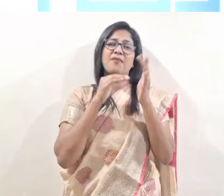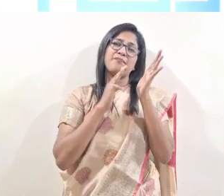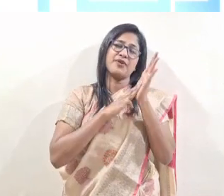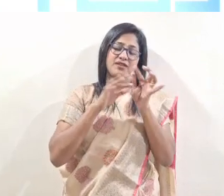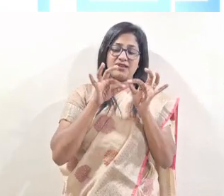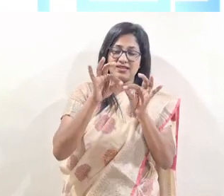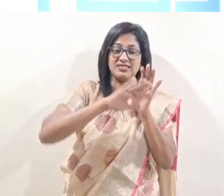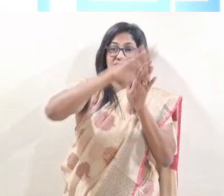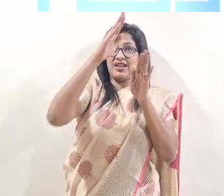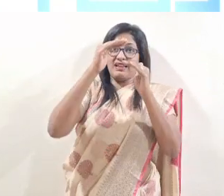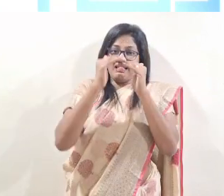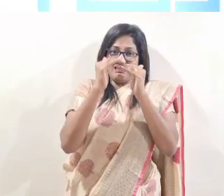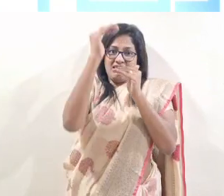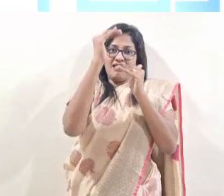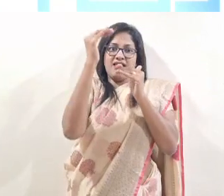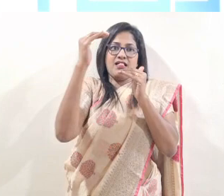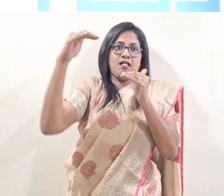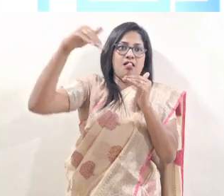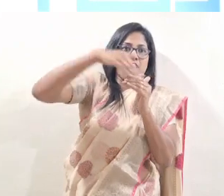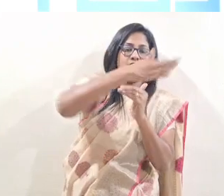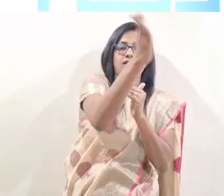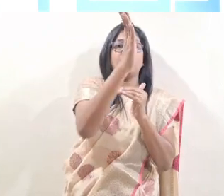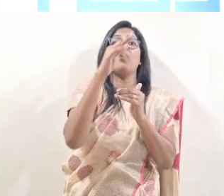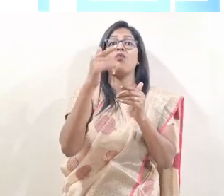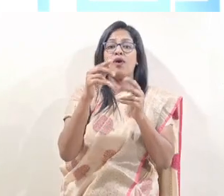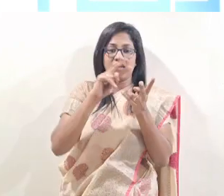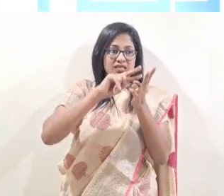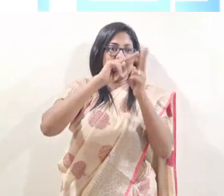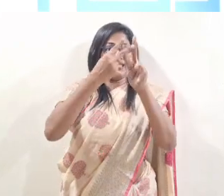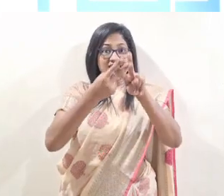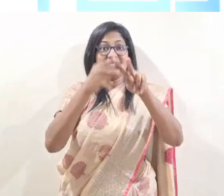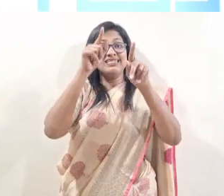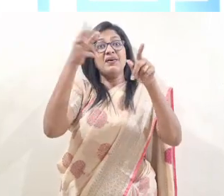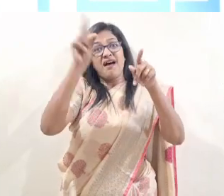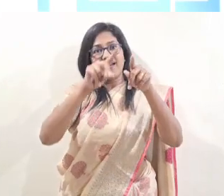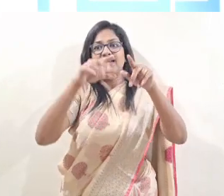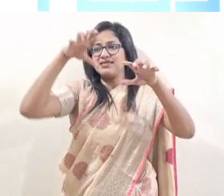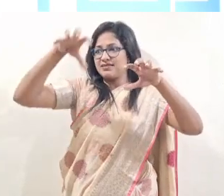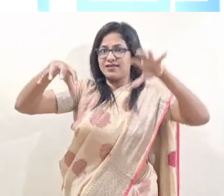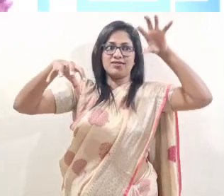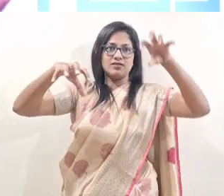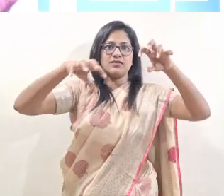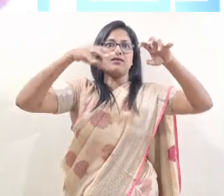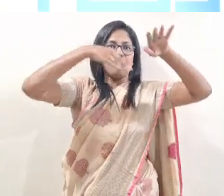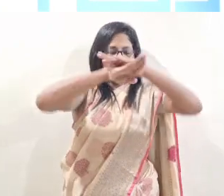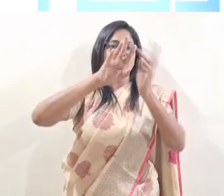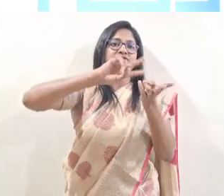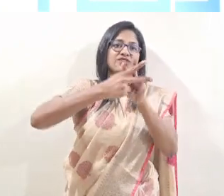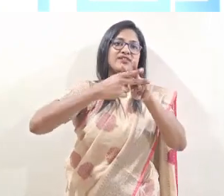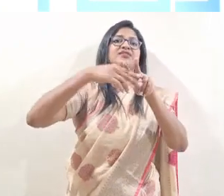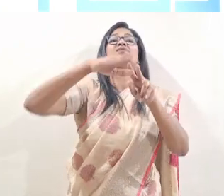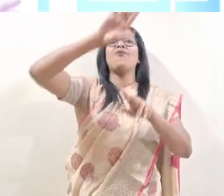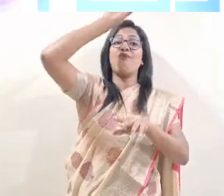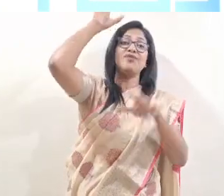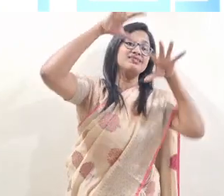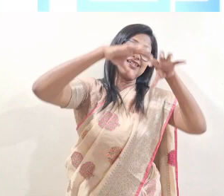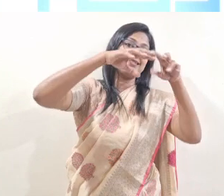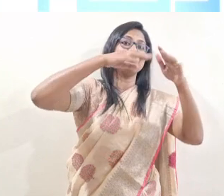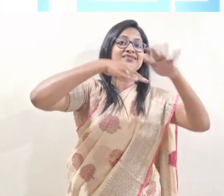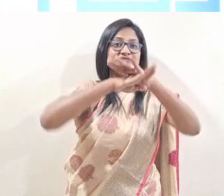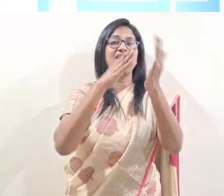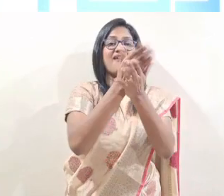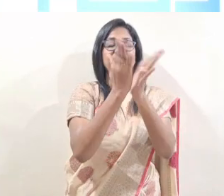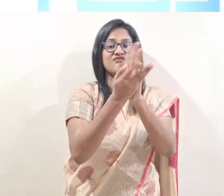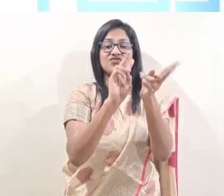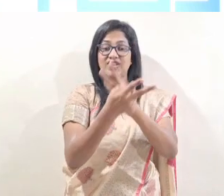tunnels, because again, this made for a very quick interchange between the existing station and the old station. So that's